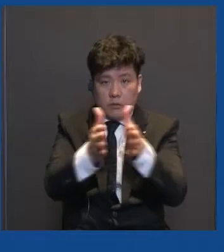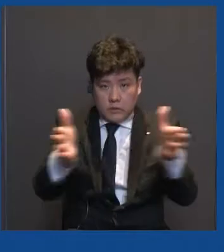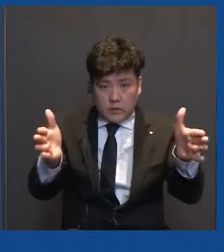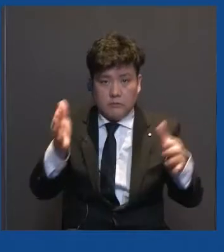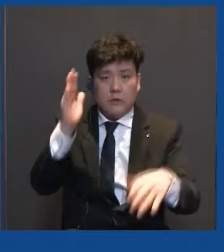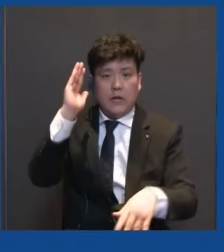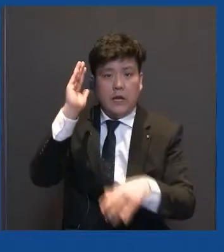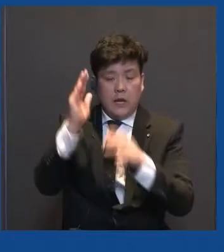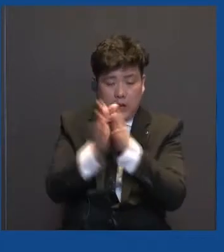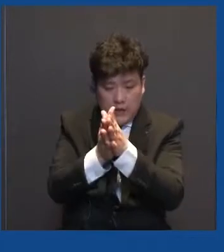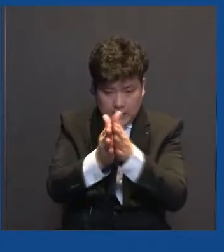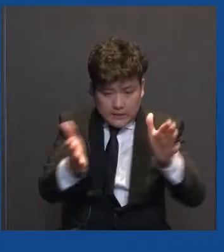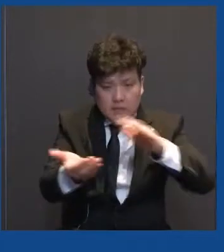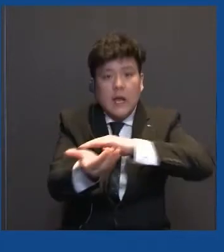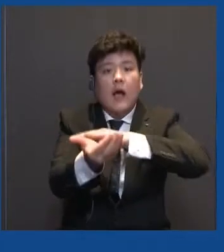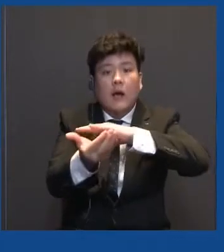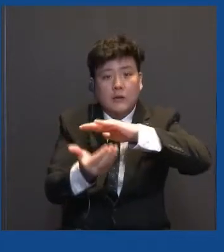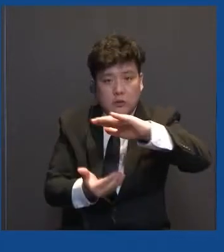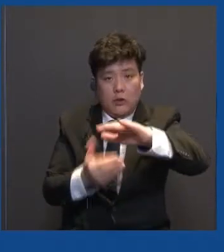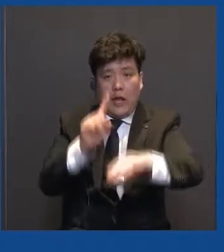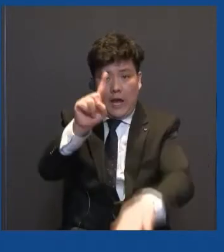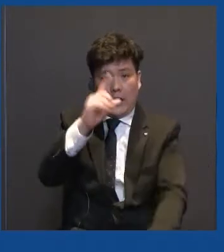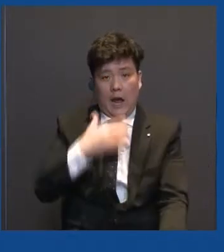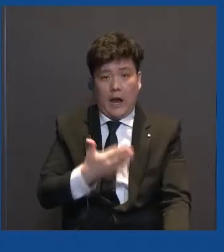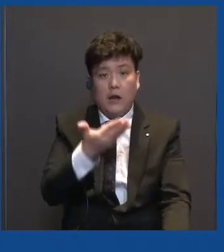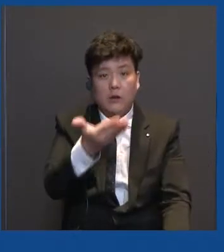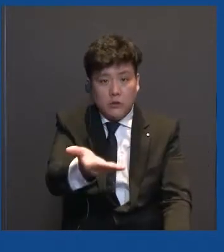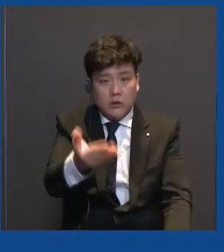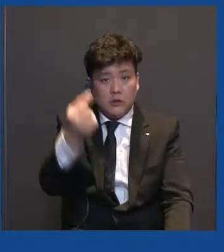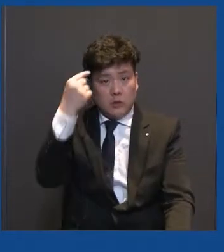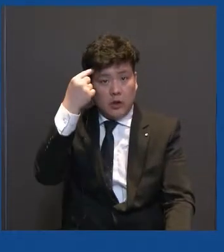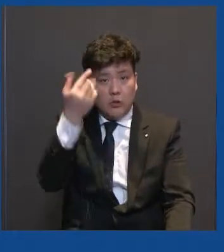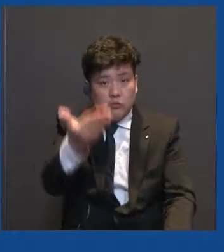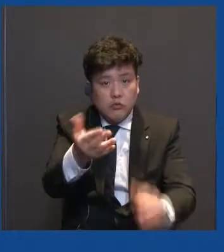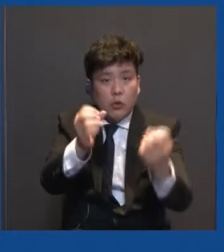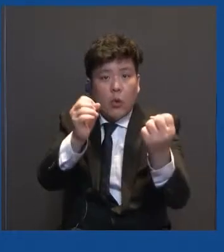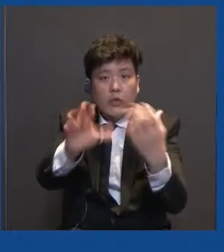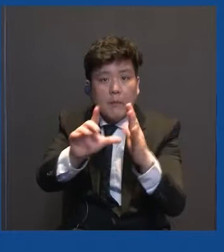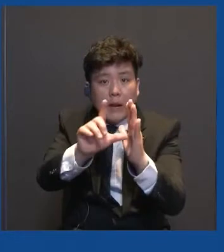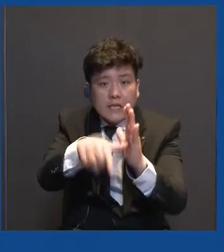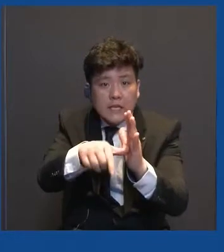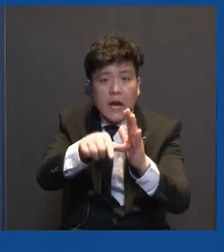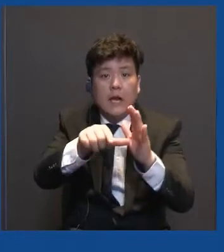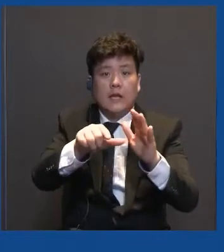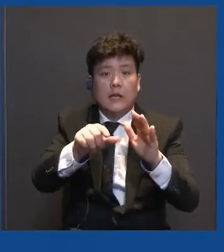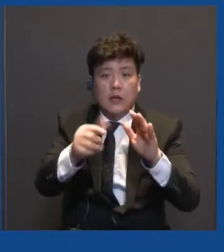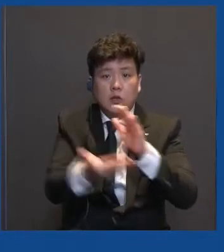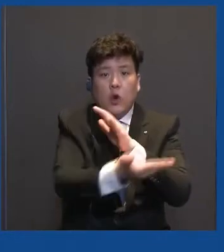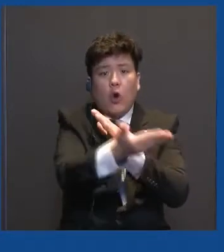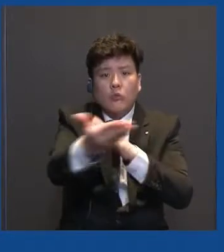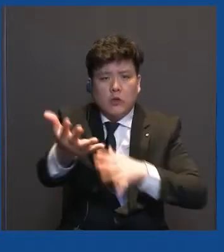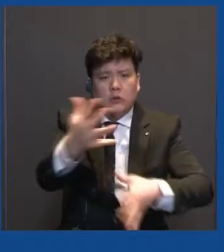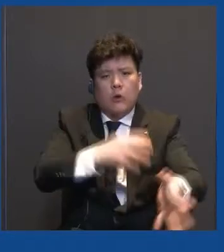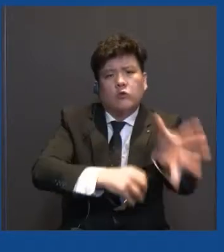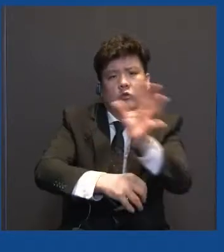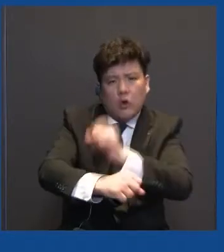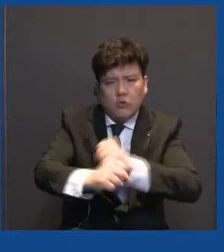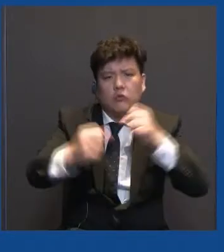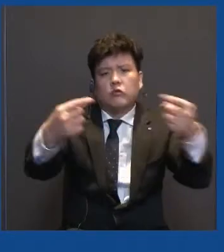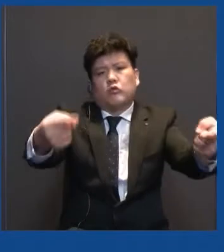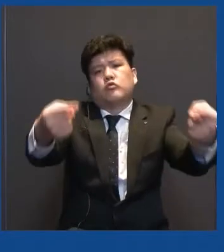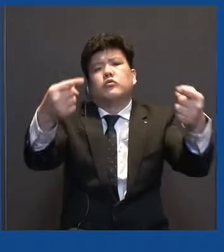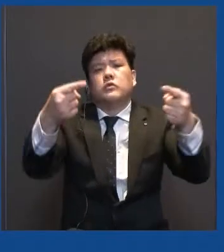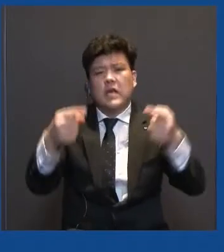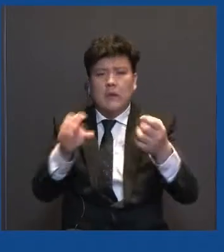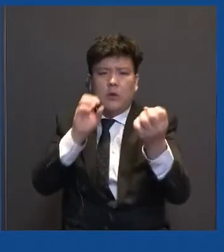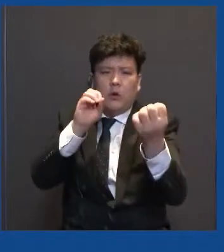on all of your inquiries and meaningful comments. During the Q&A session, participants are encouraged to leave your inquiries and